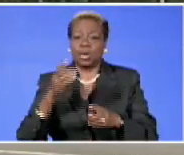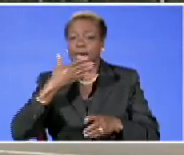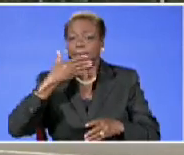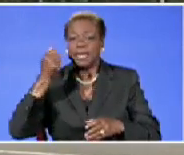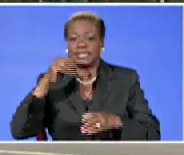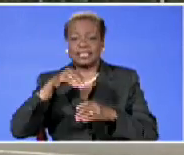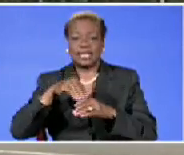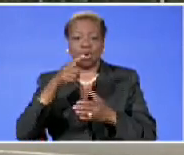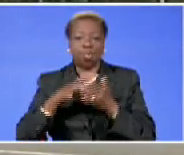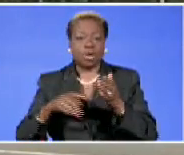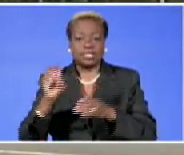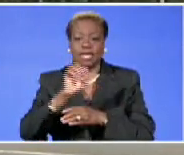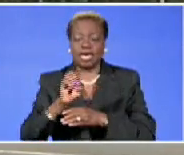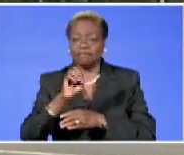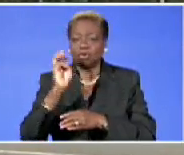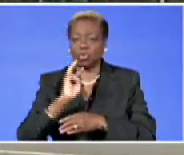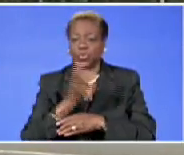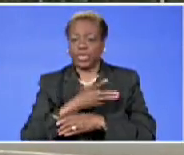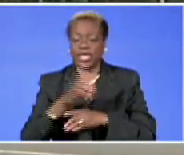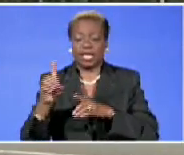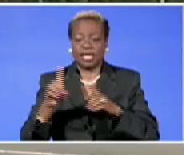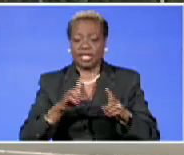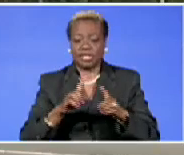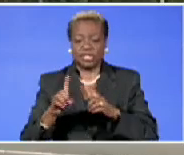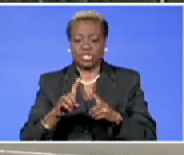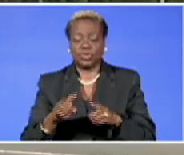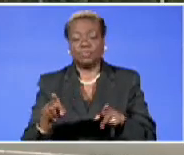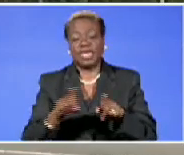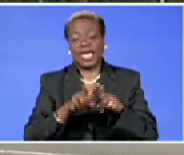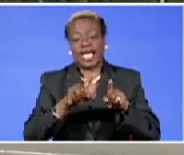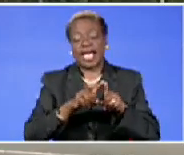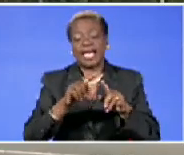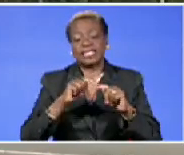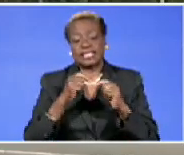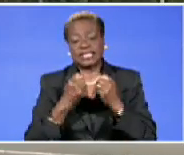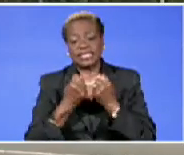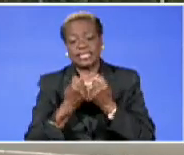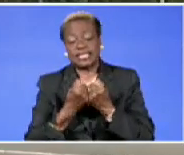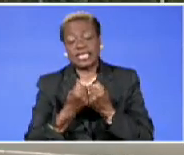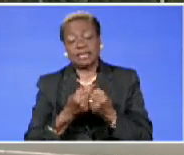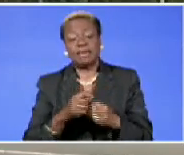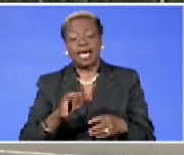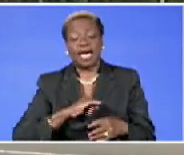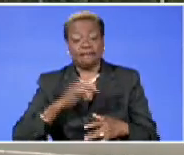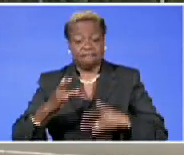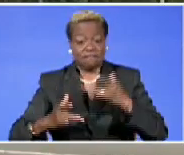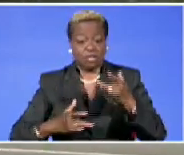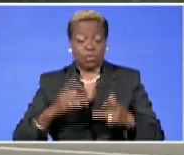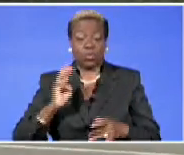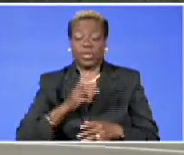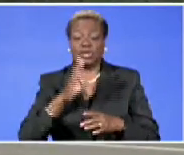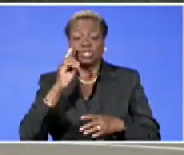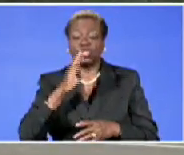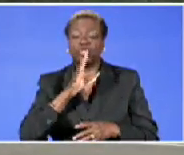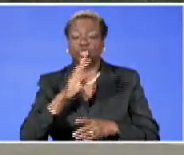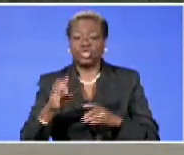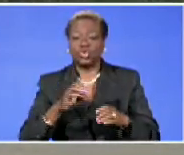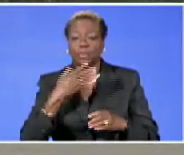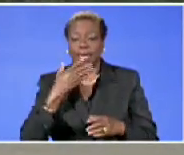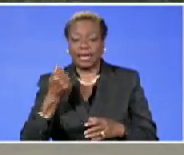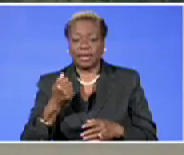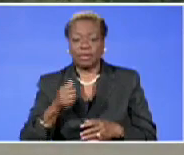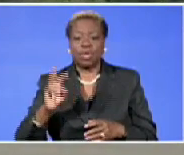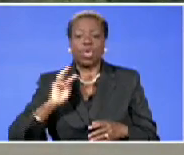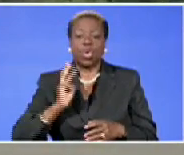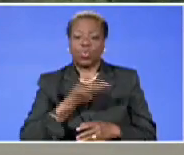on defense and moved the ball around on offense as one another. As a team, I feel as if we could do better communication on the court. We did today. We played a